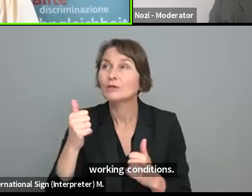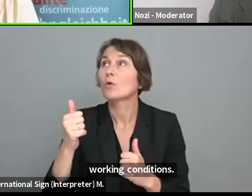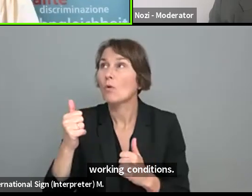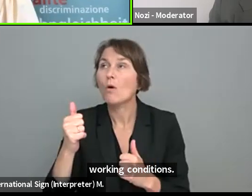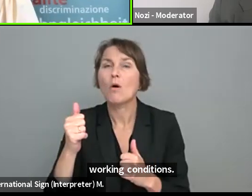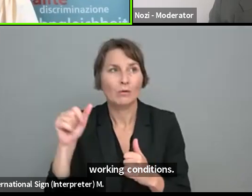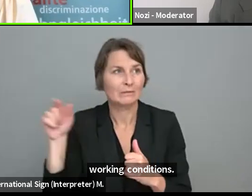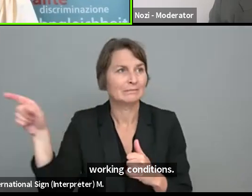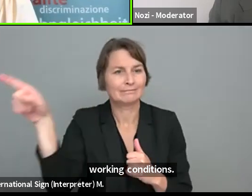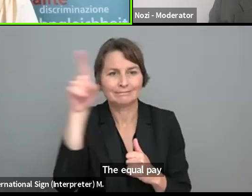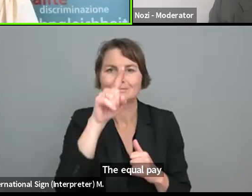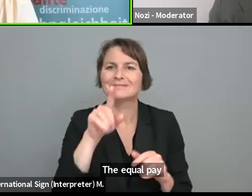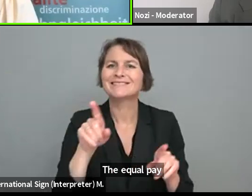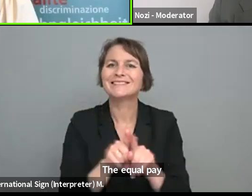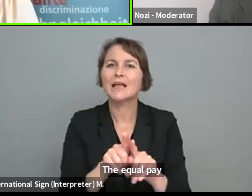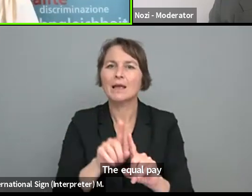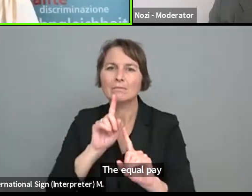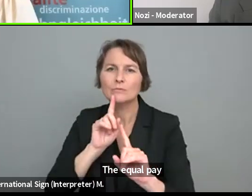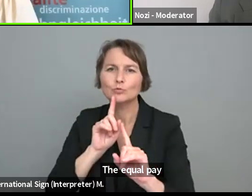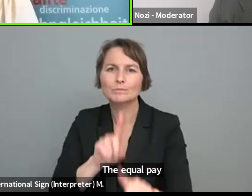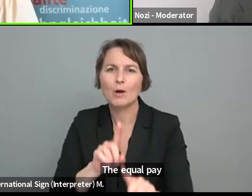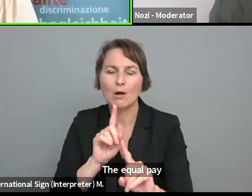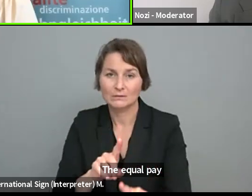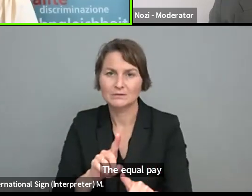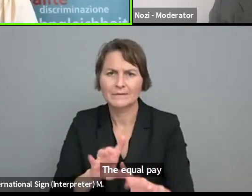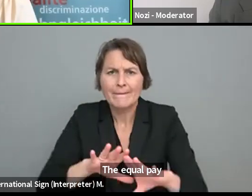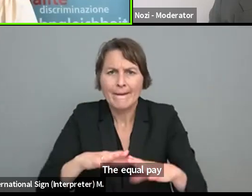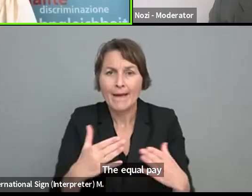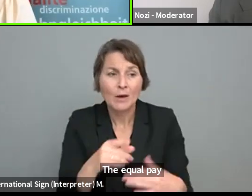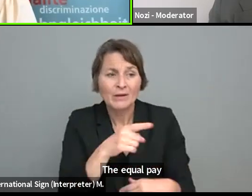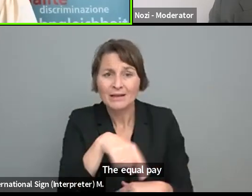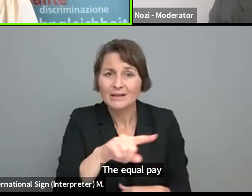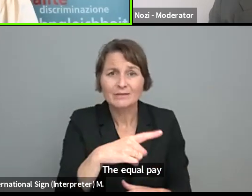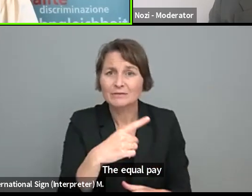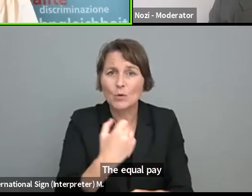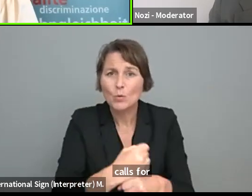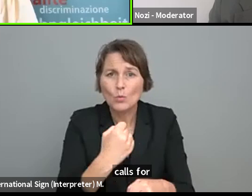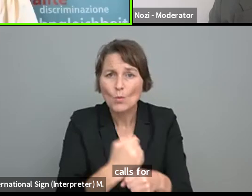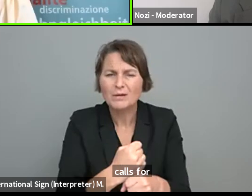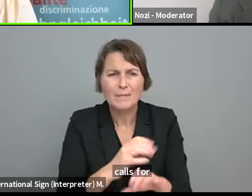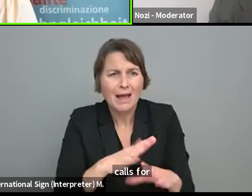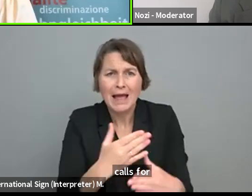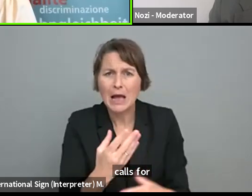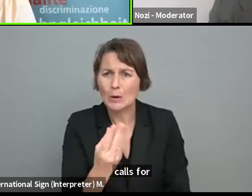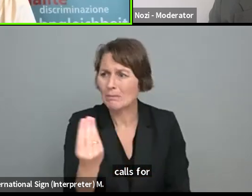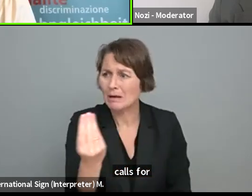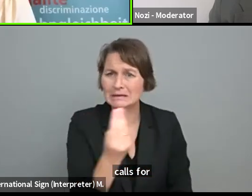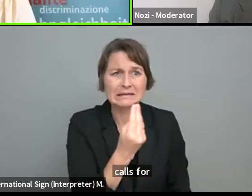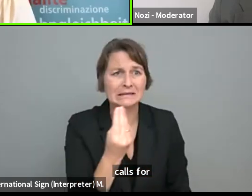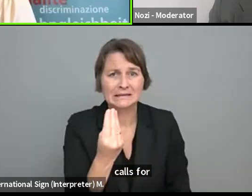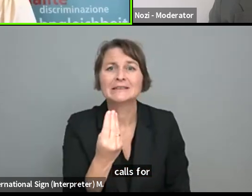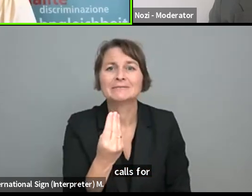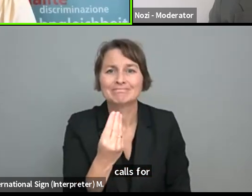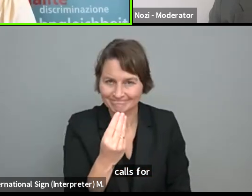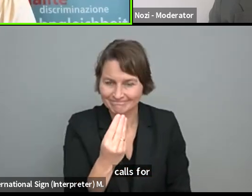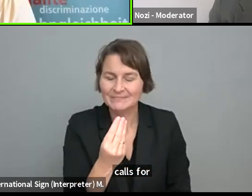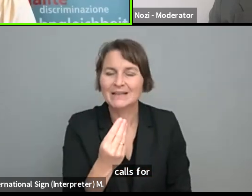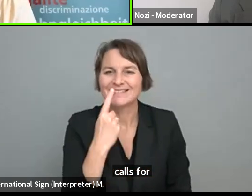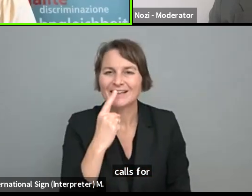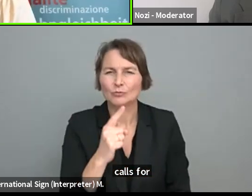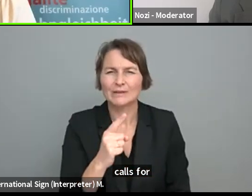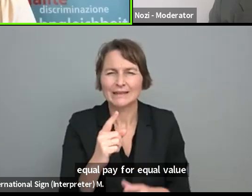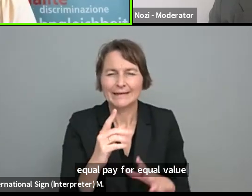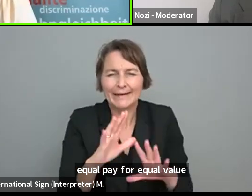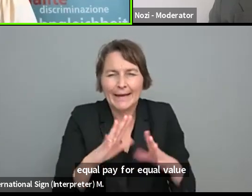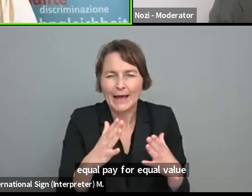and income losses due to COVID-19 or supporting sustainable recovery are human-centered